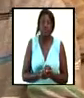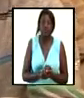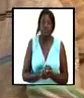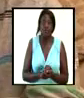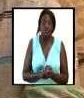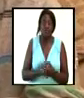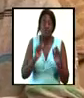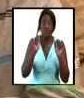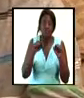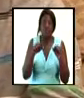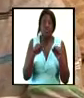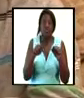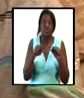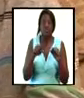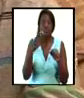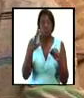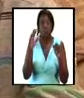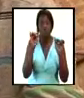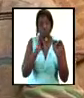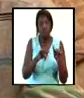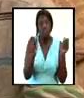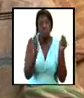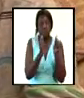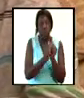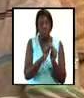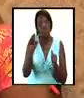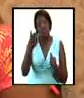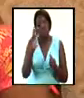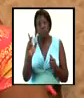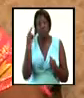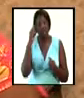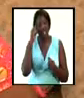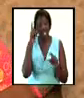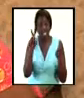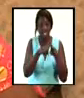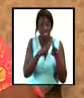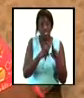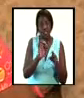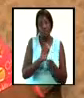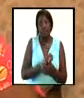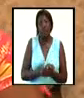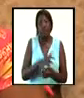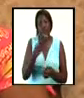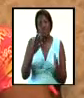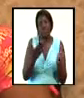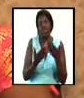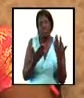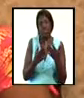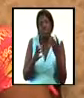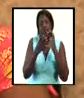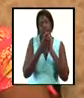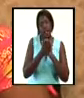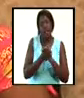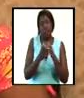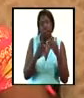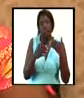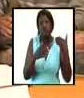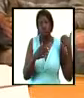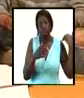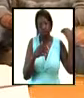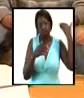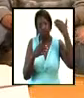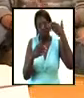You better stay away from that girl. People will think you are the same. It's not that easy. We've been friends since